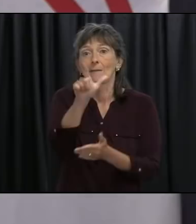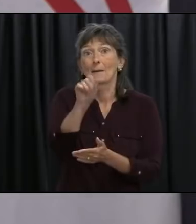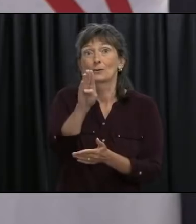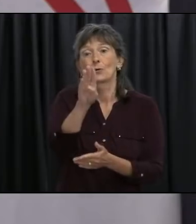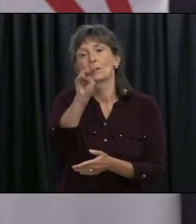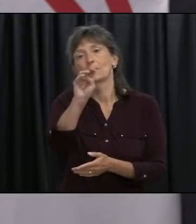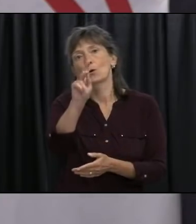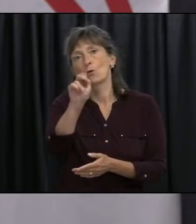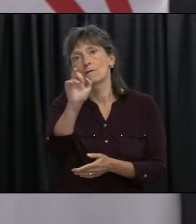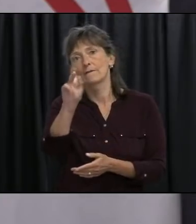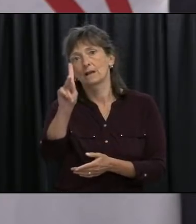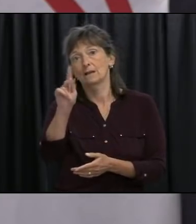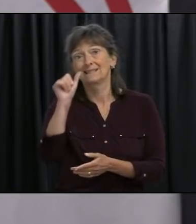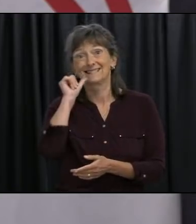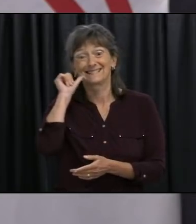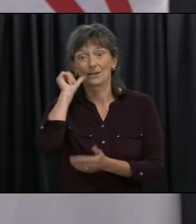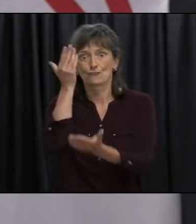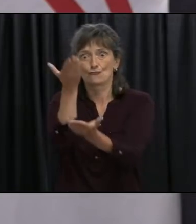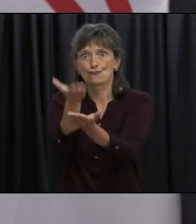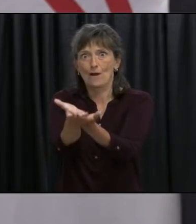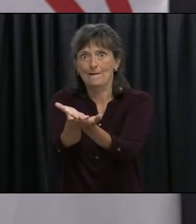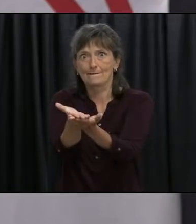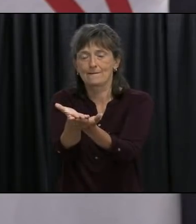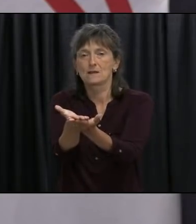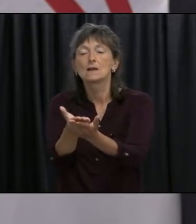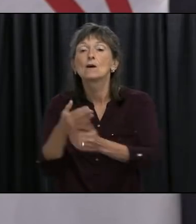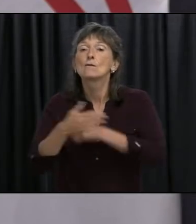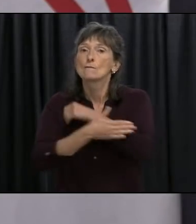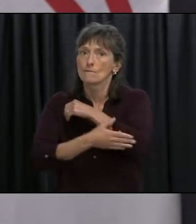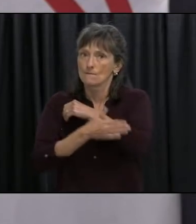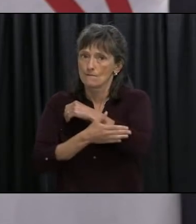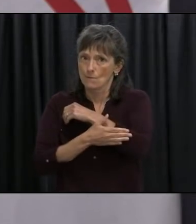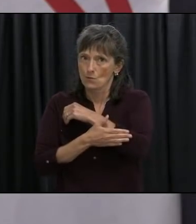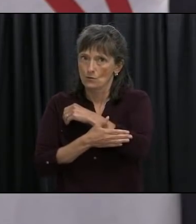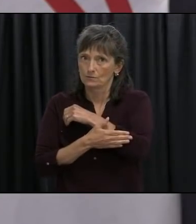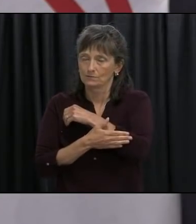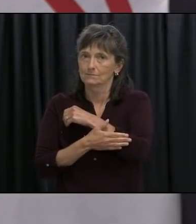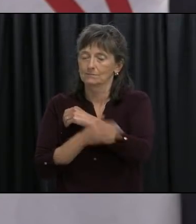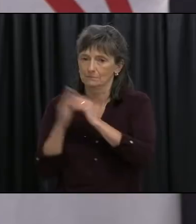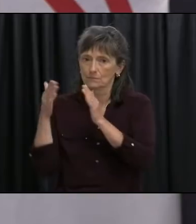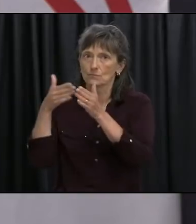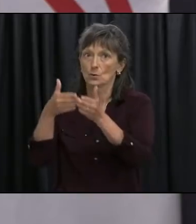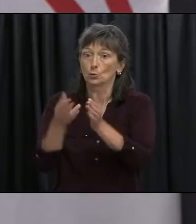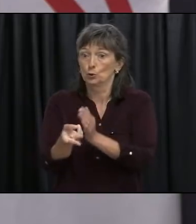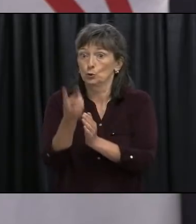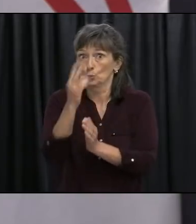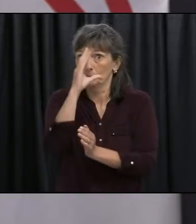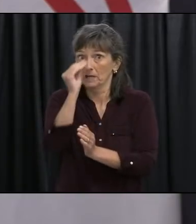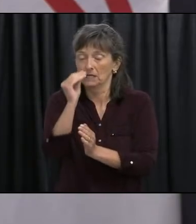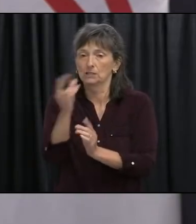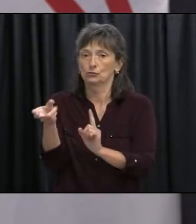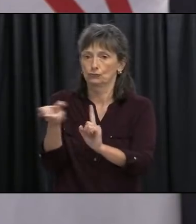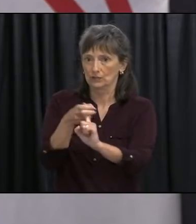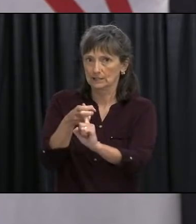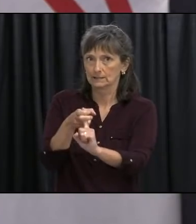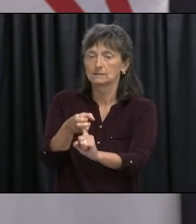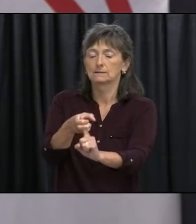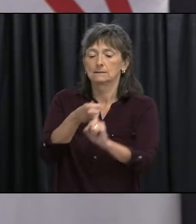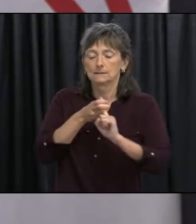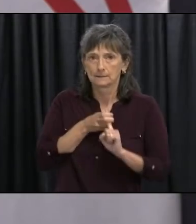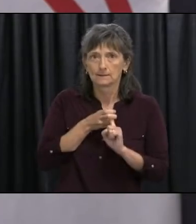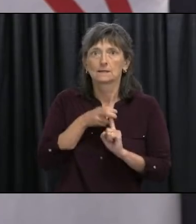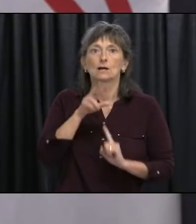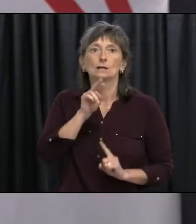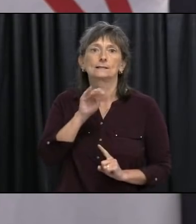yesterday, arrived there unannounced. Both foreign nationals were arrested and detained by the RCMP